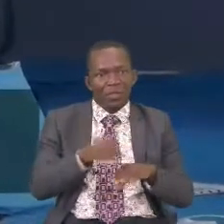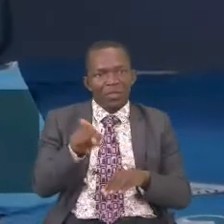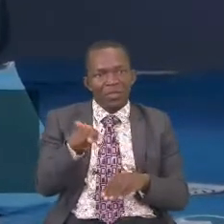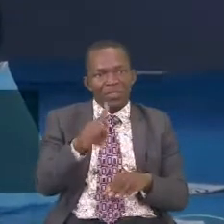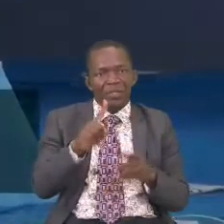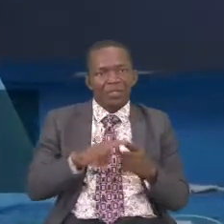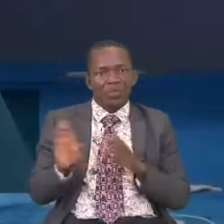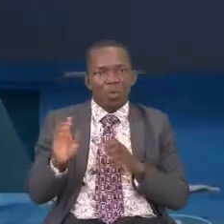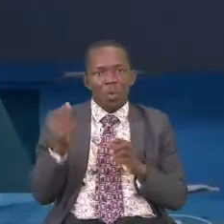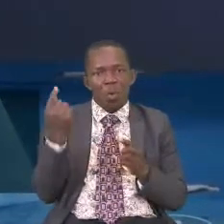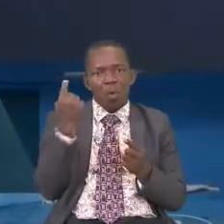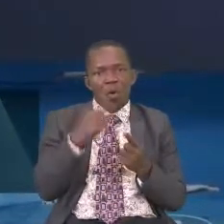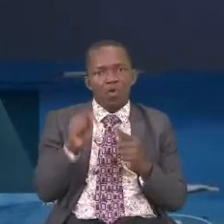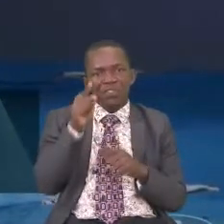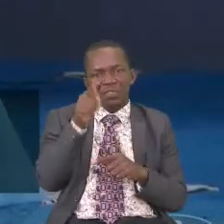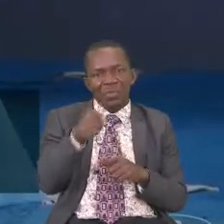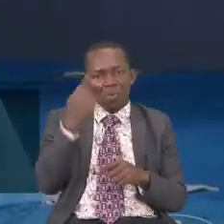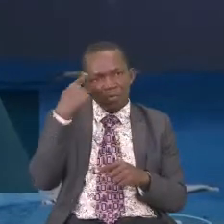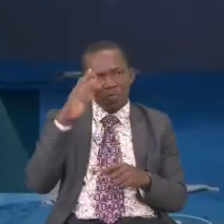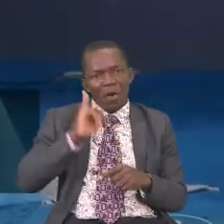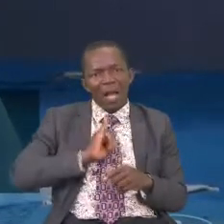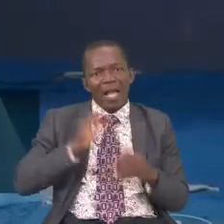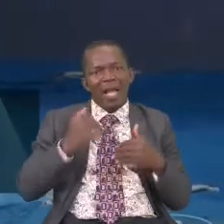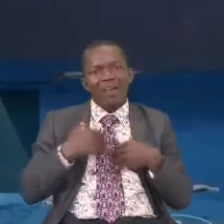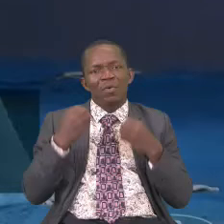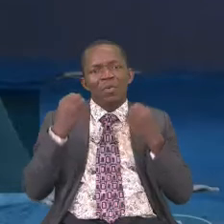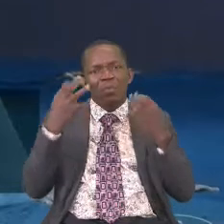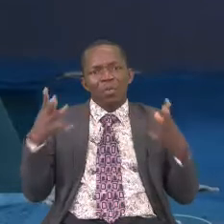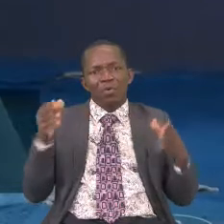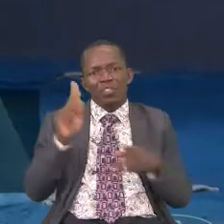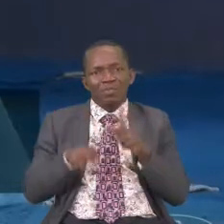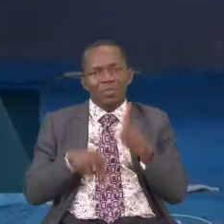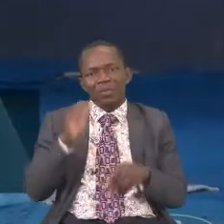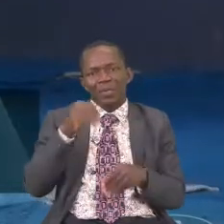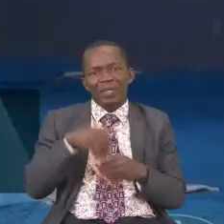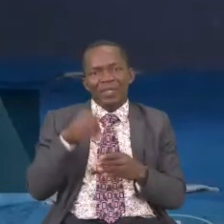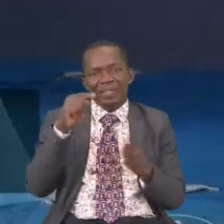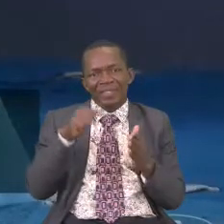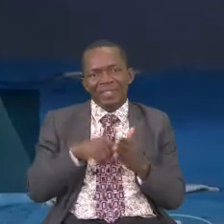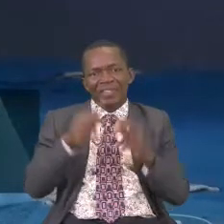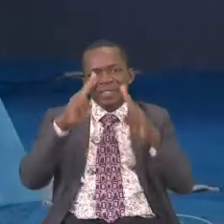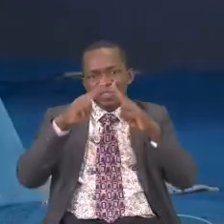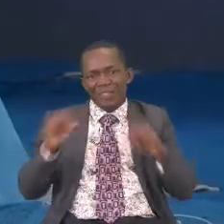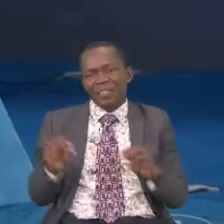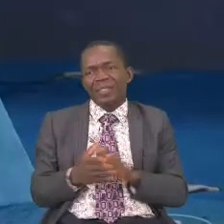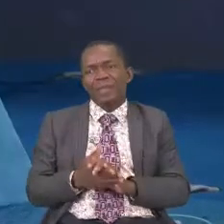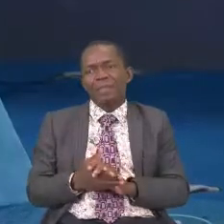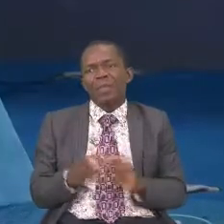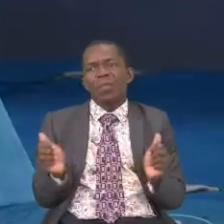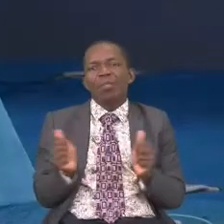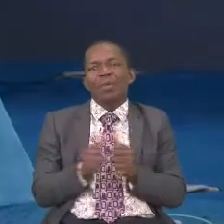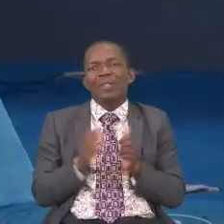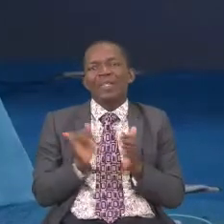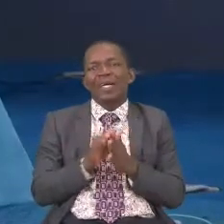hurt thee, for I have much people in this city. With that